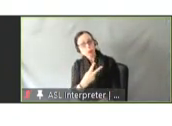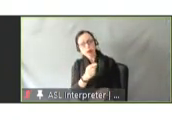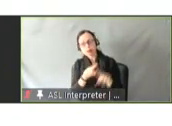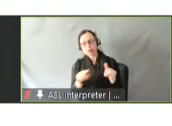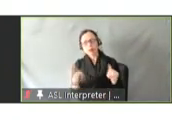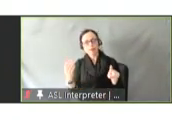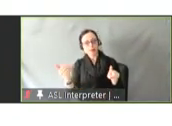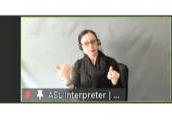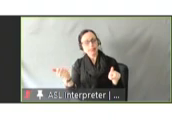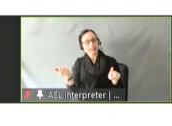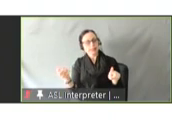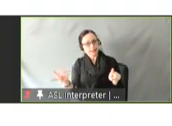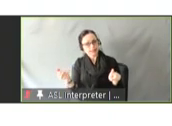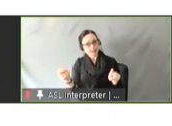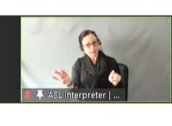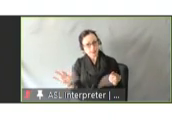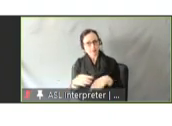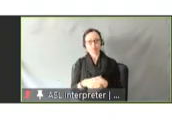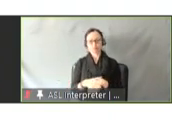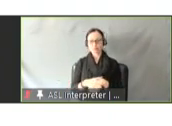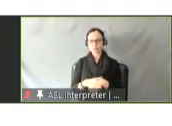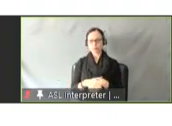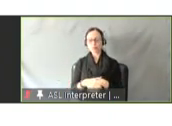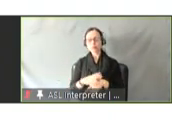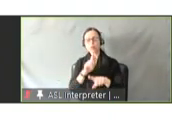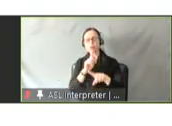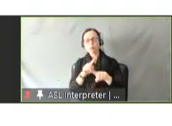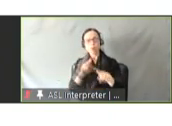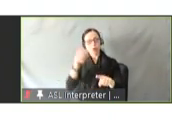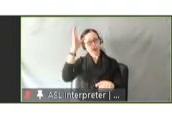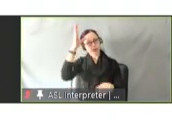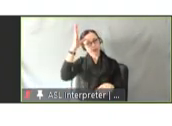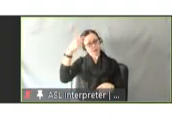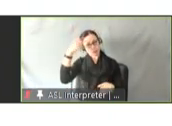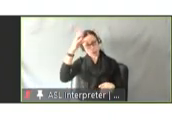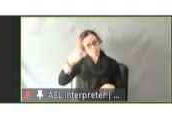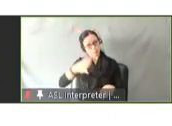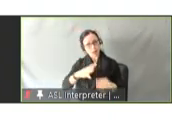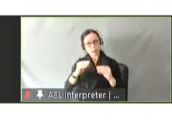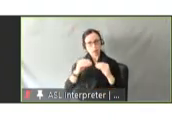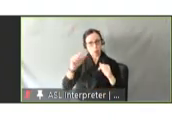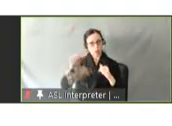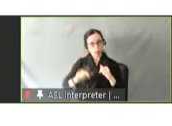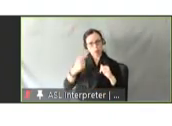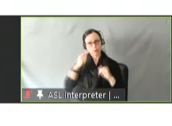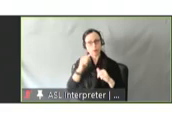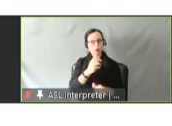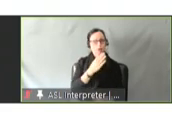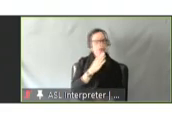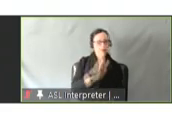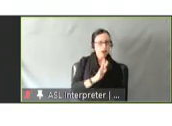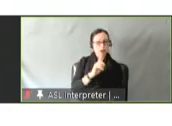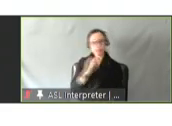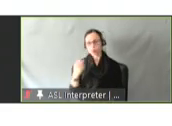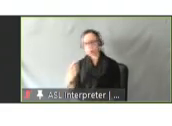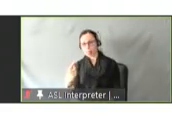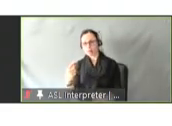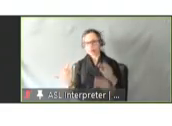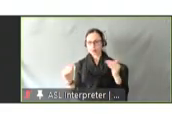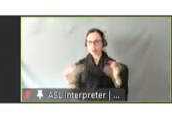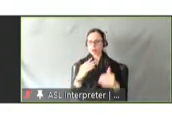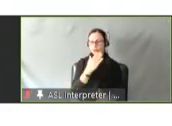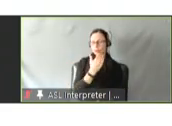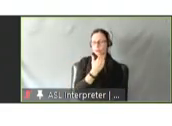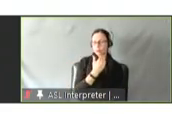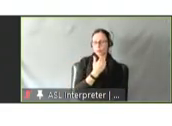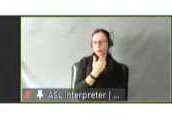to 17. And the reporting rates among males are substantially lower among age 5 to 11, as opposed to 12 to 15 and 16